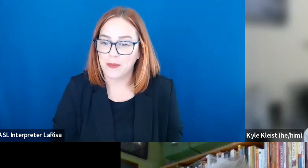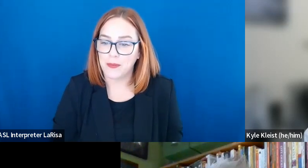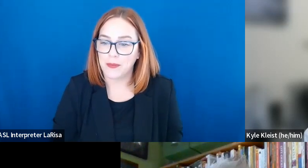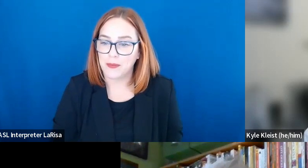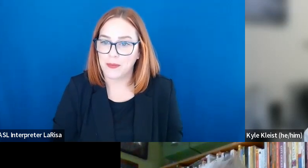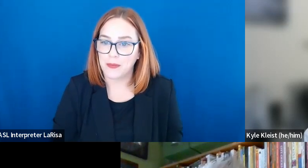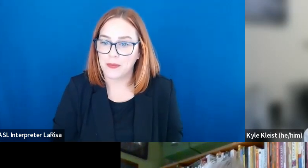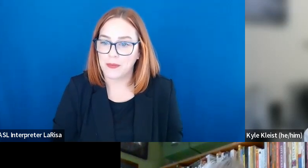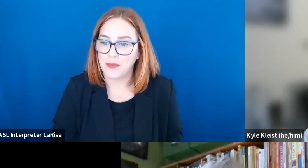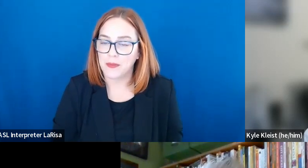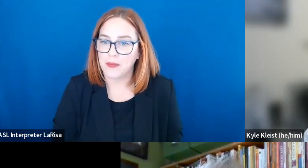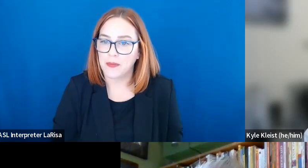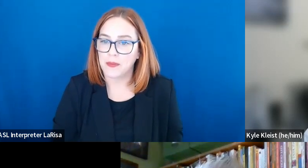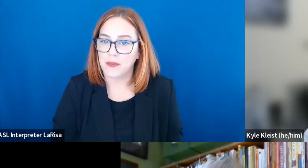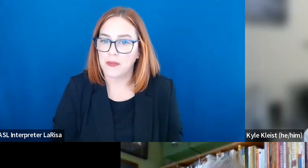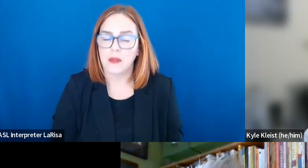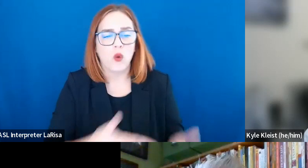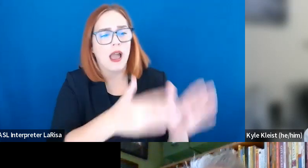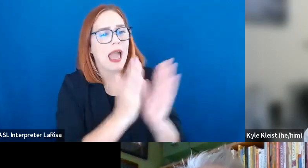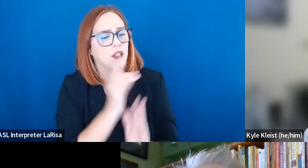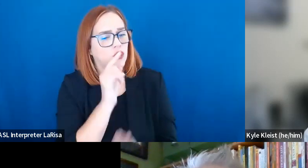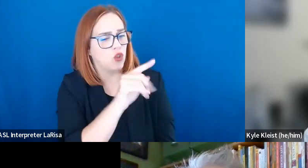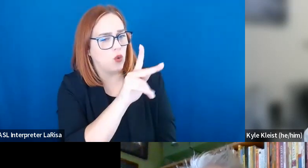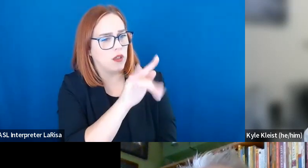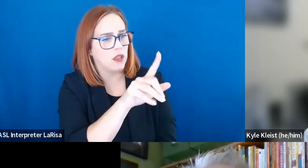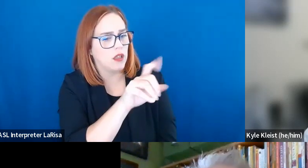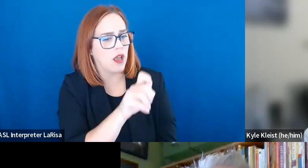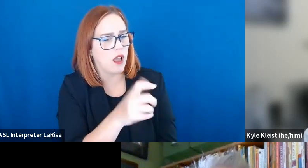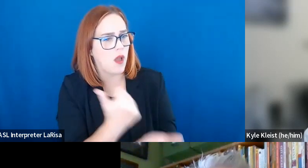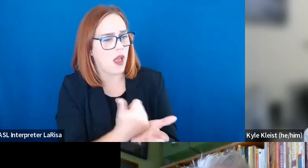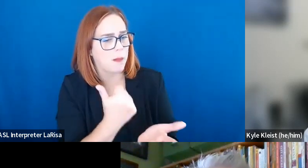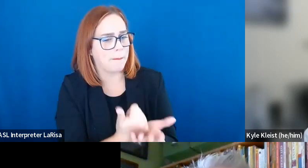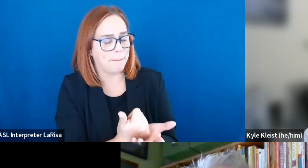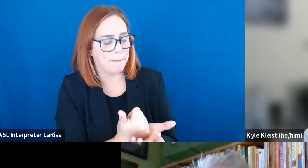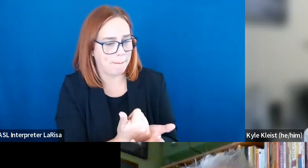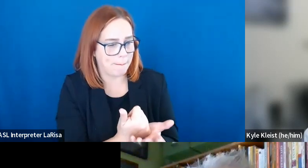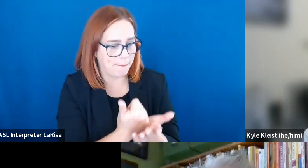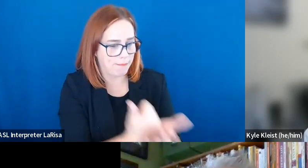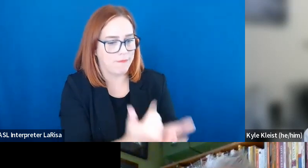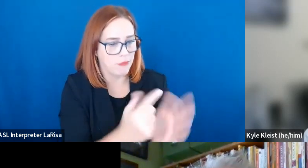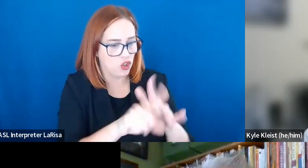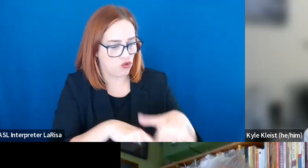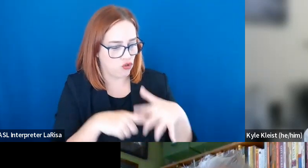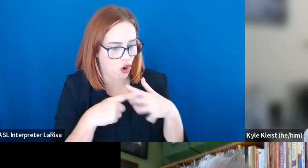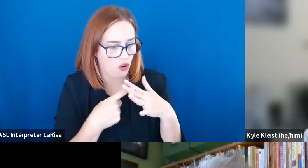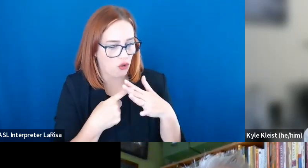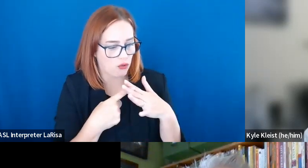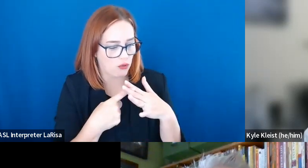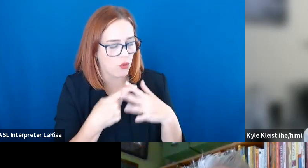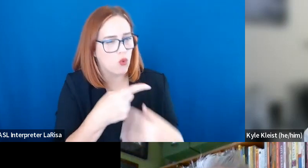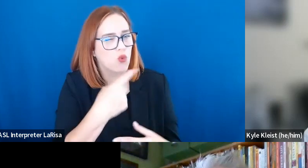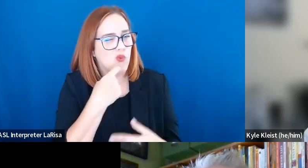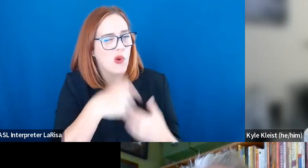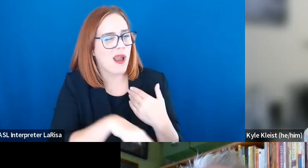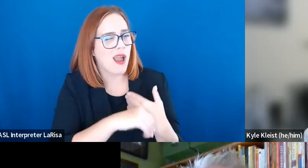Well, maybe I could ask you, Kyle, to help people get started. Important question that you added